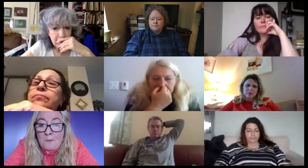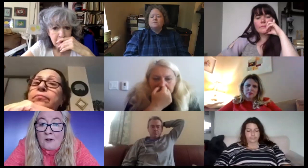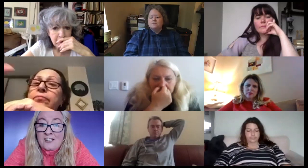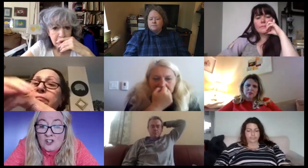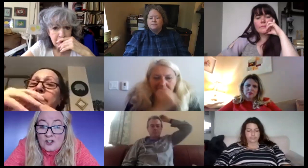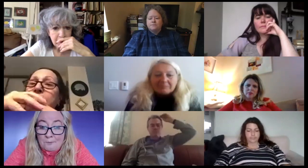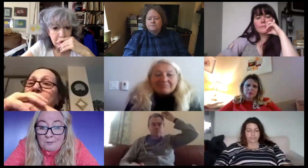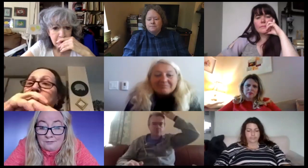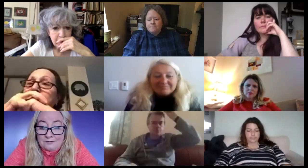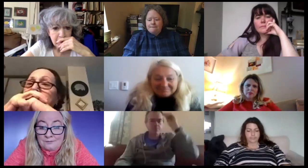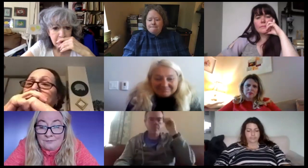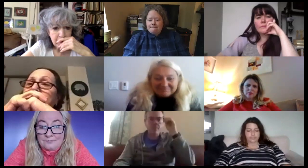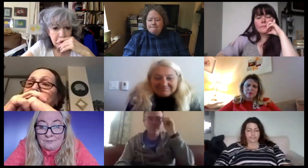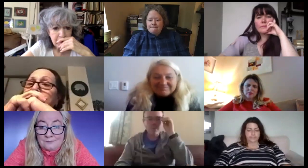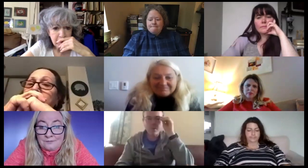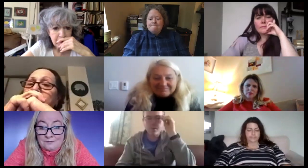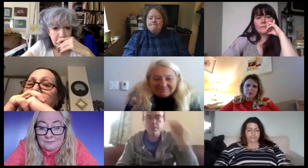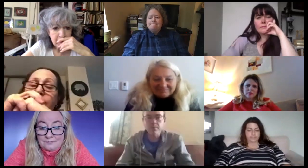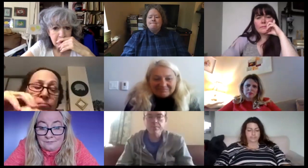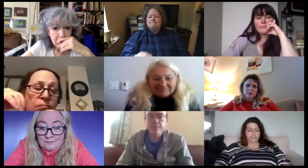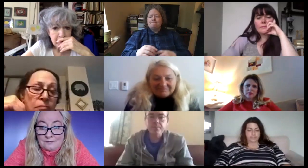an apprenticeship.